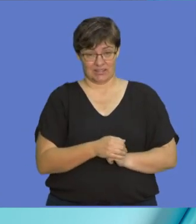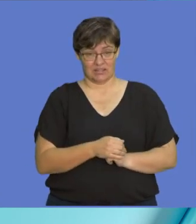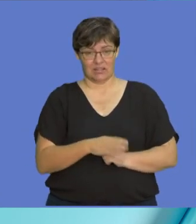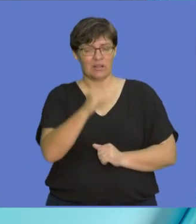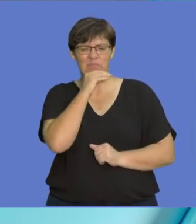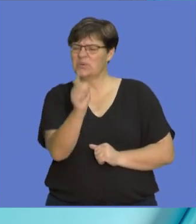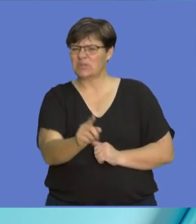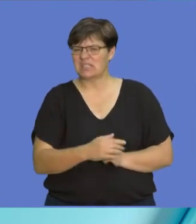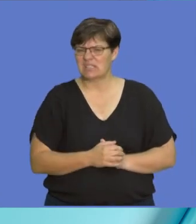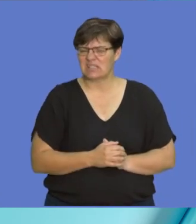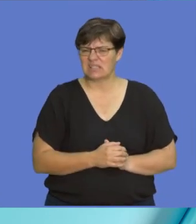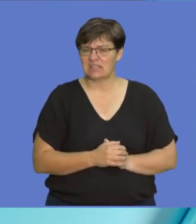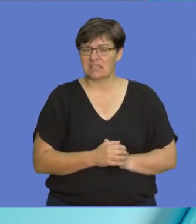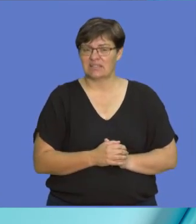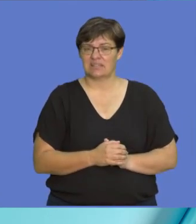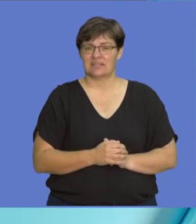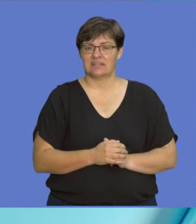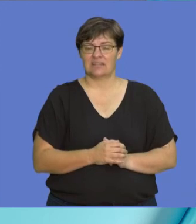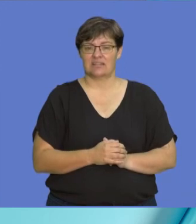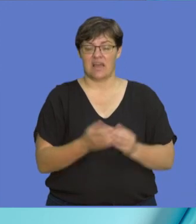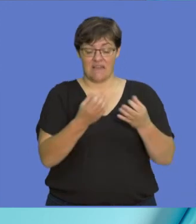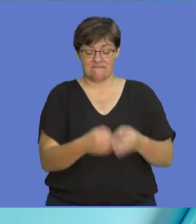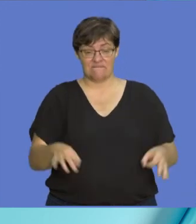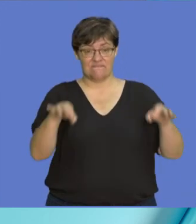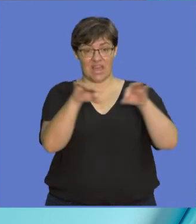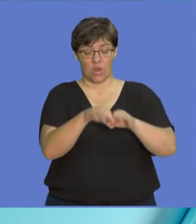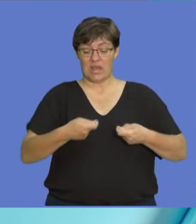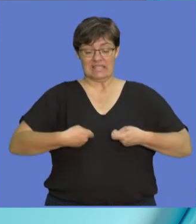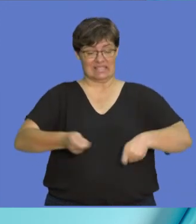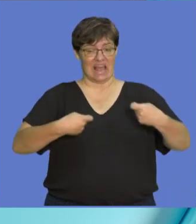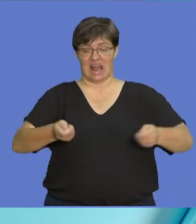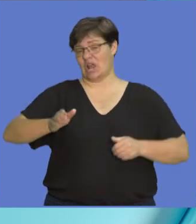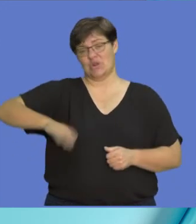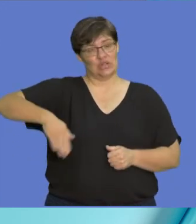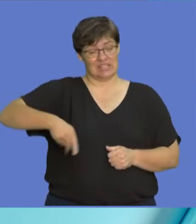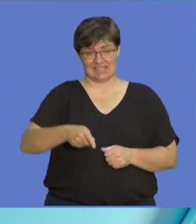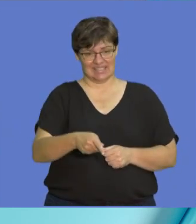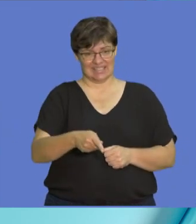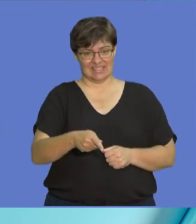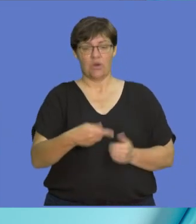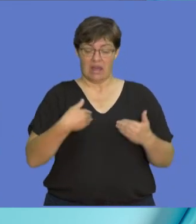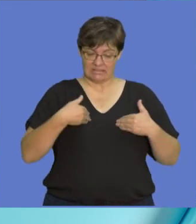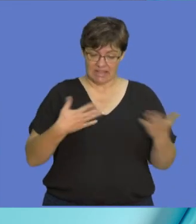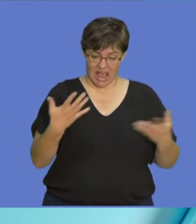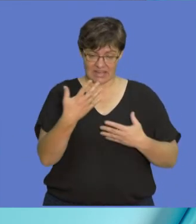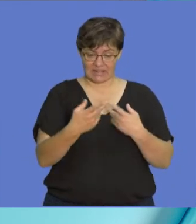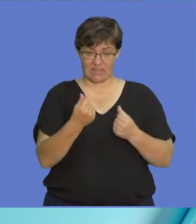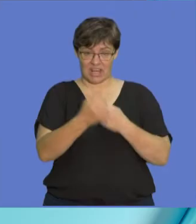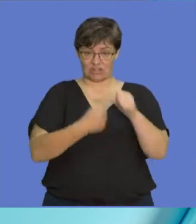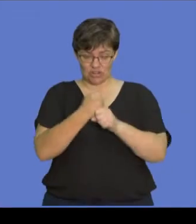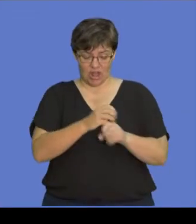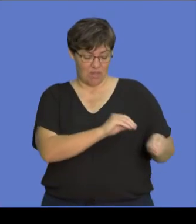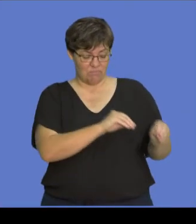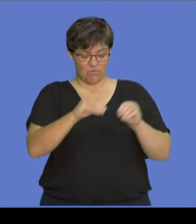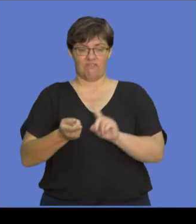then mean that the value of goods that were unsold at the beginning of the financial year, right?